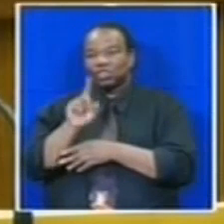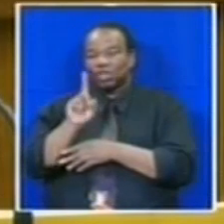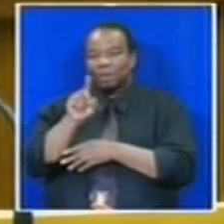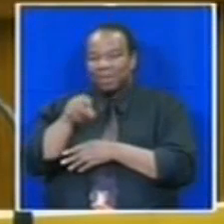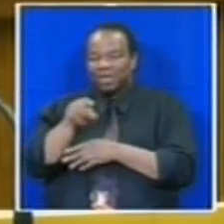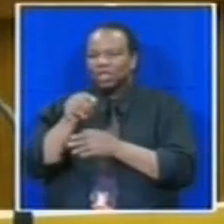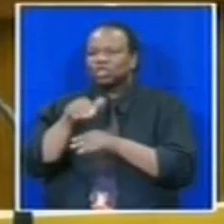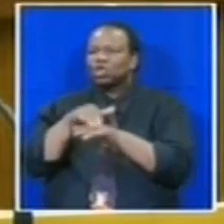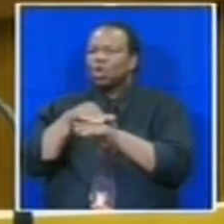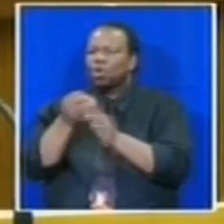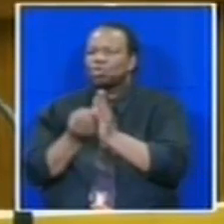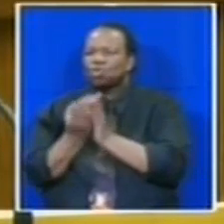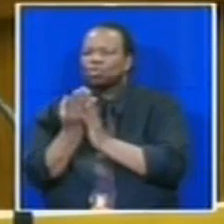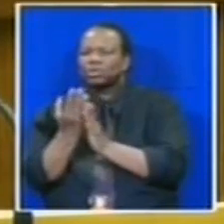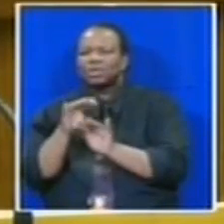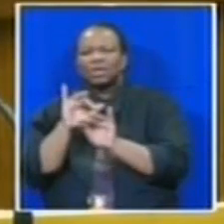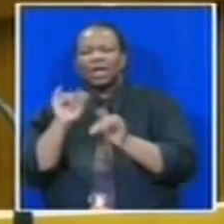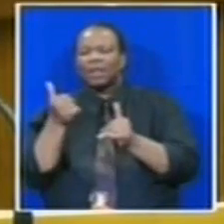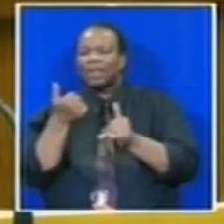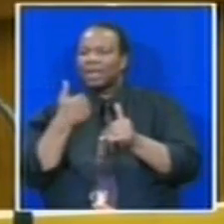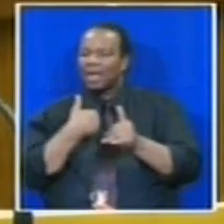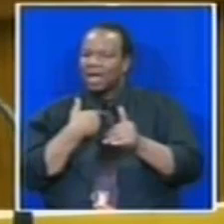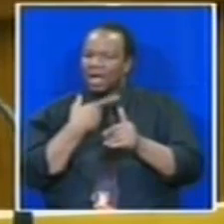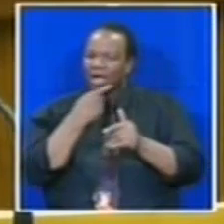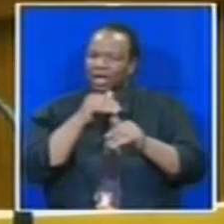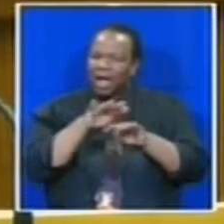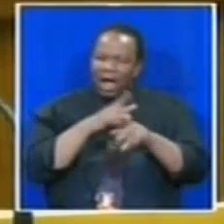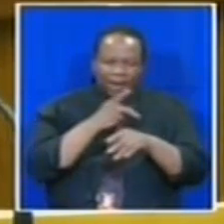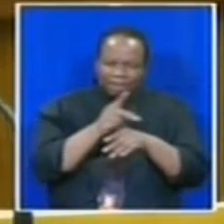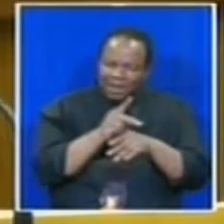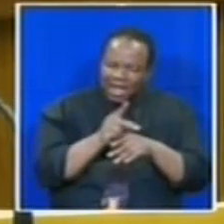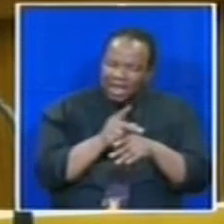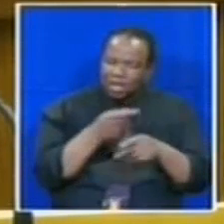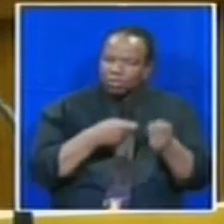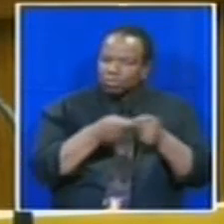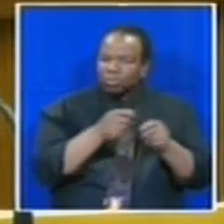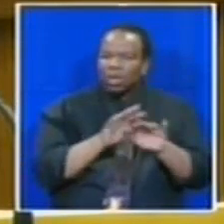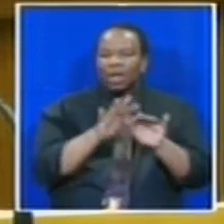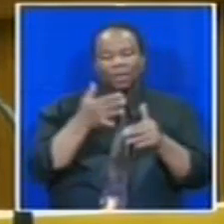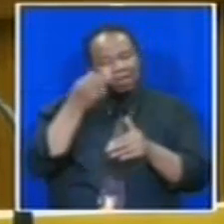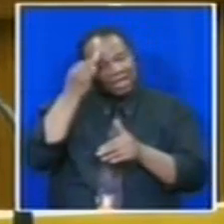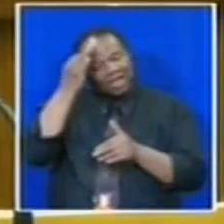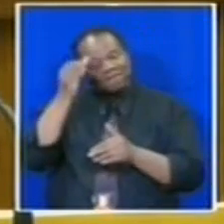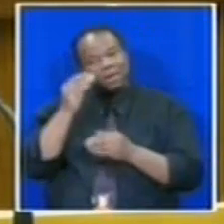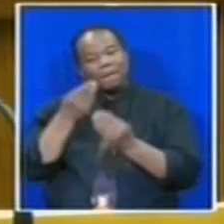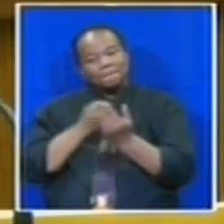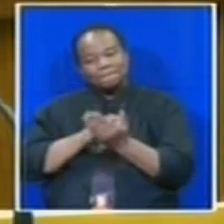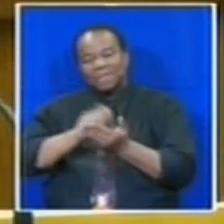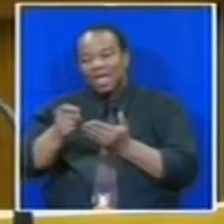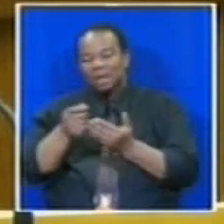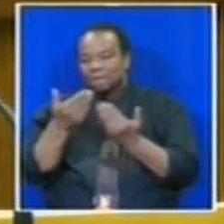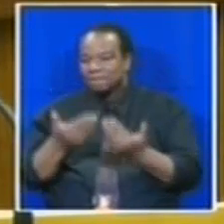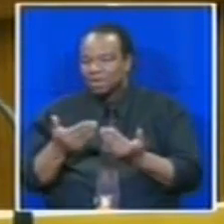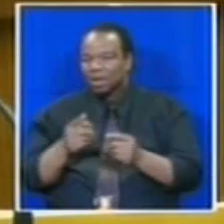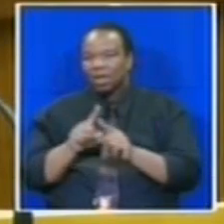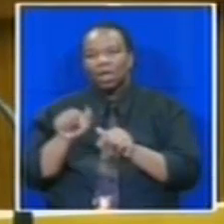risk. Unplanned expenditure pressures, including growth in the government wage bill or other programs, is a risk. The financial